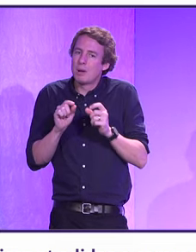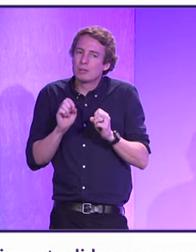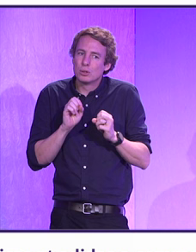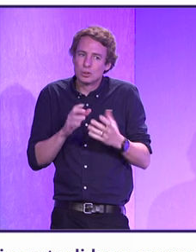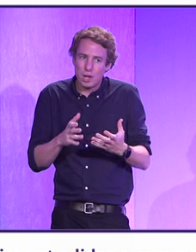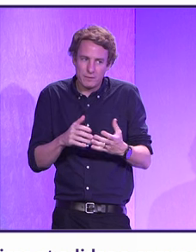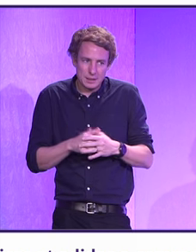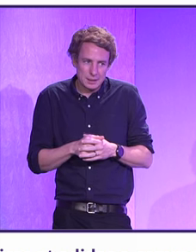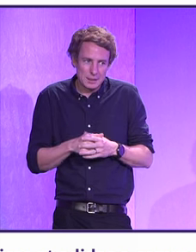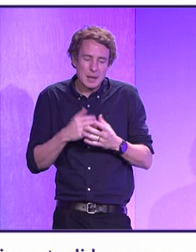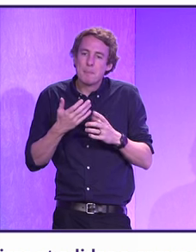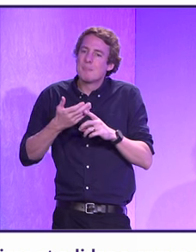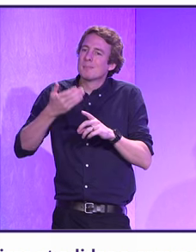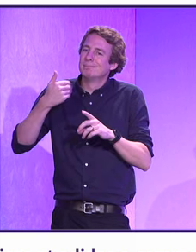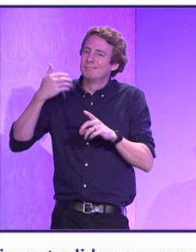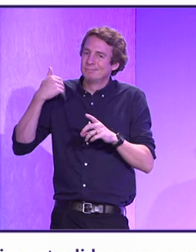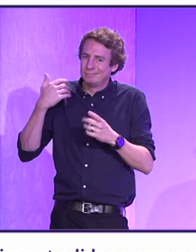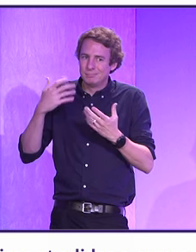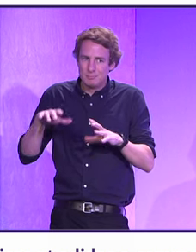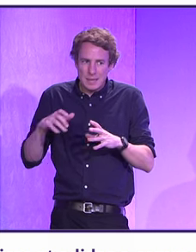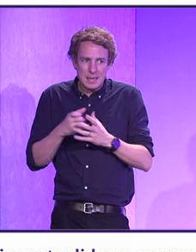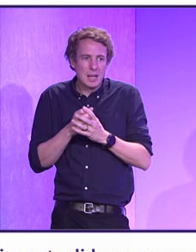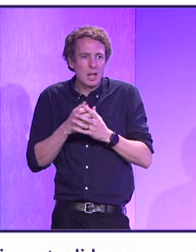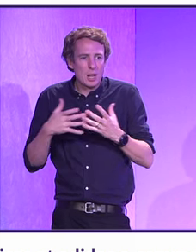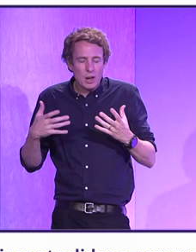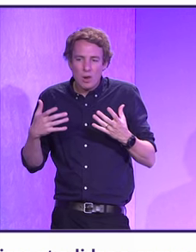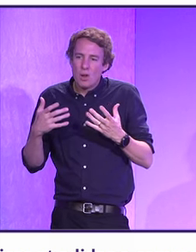to this, we had logs